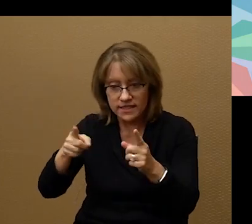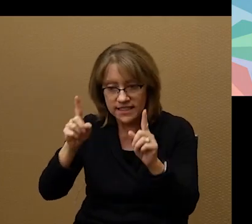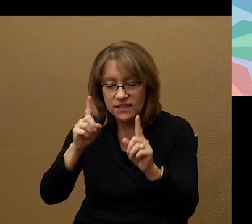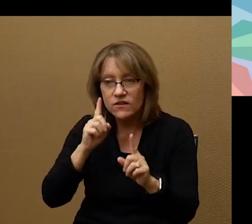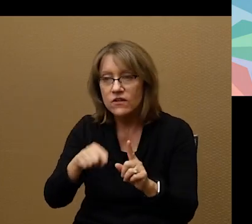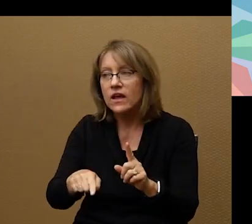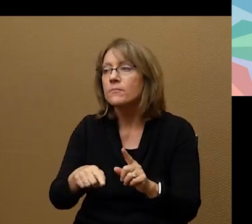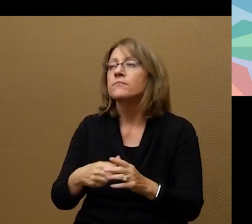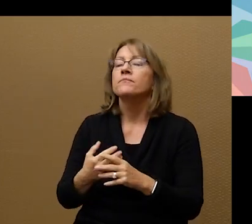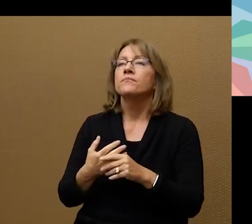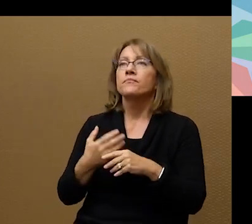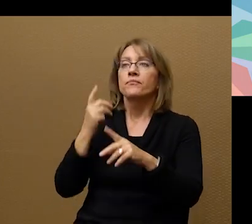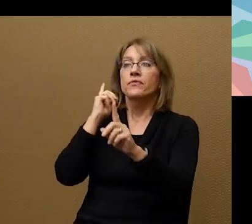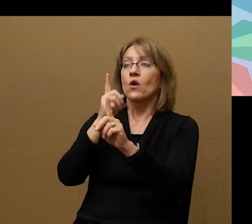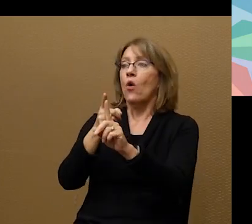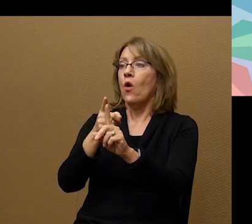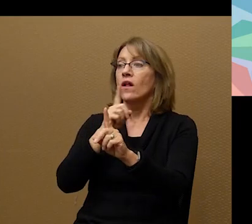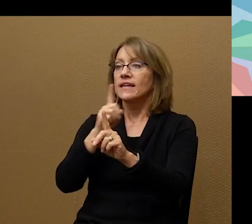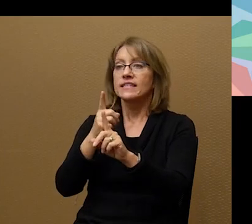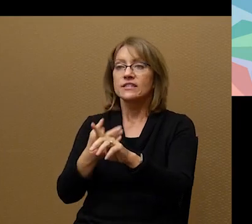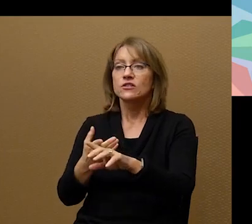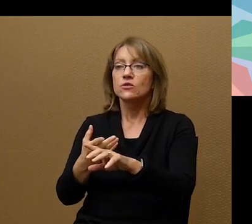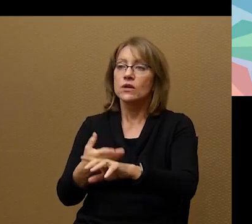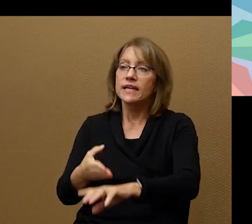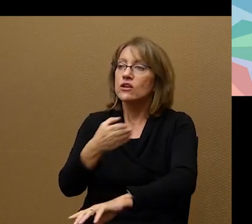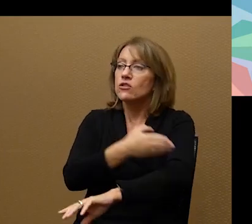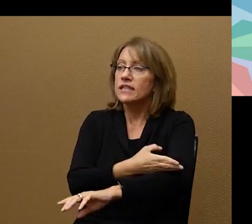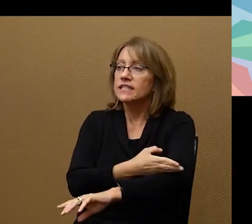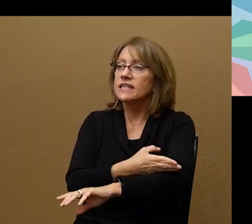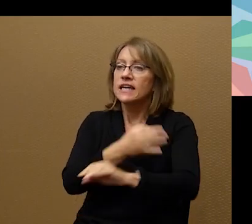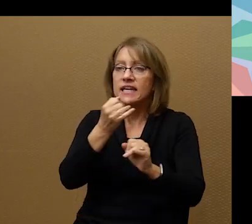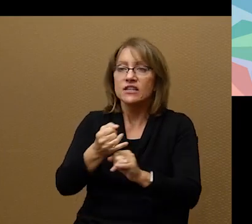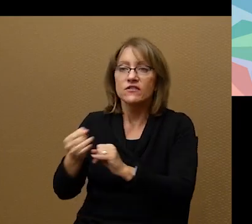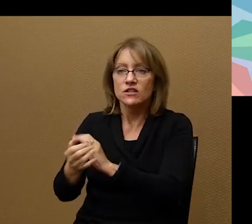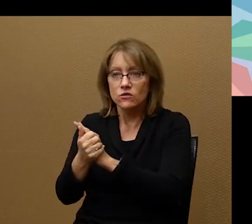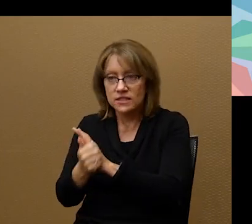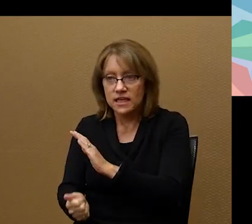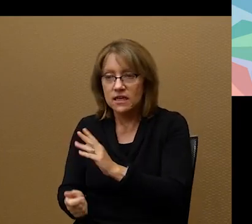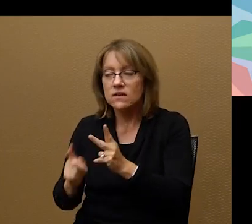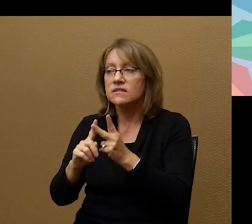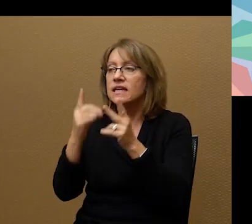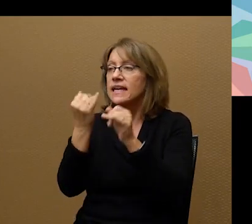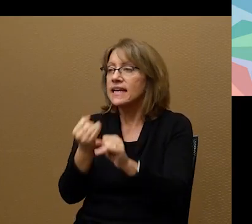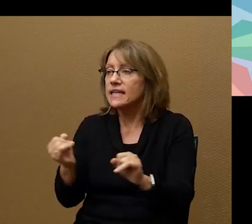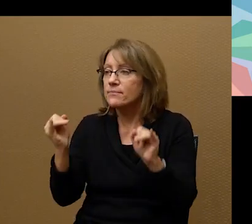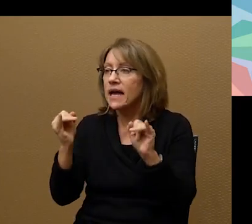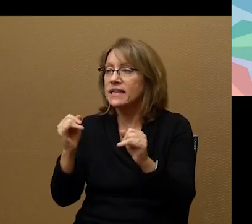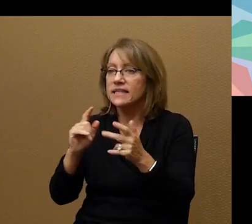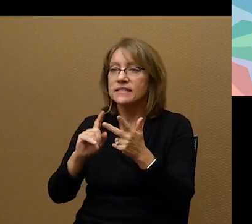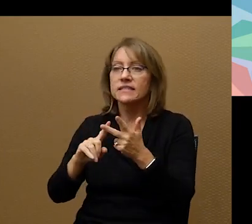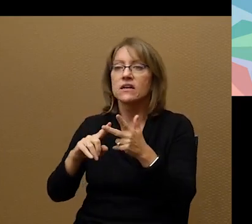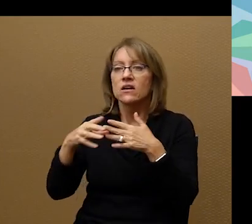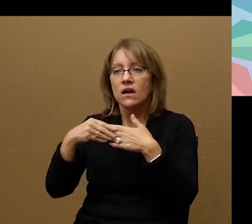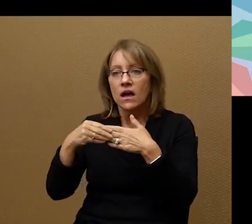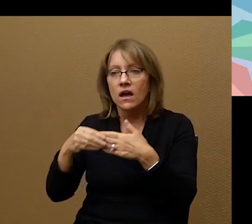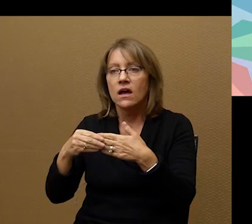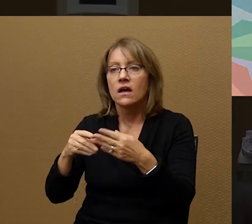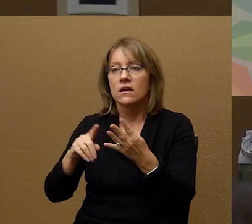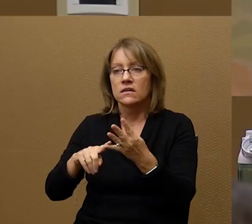to increase individual skills, independence, flexibility, self-advocacy, and